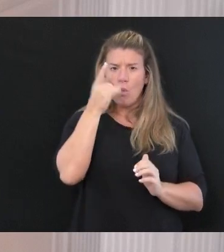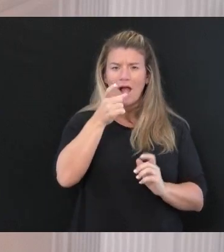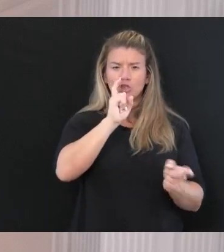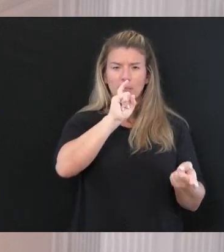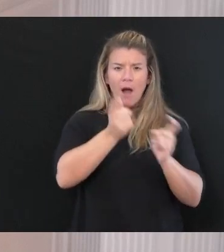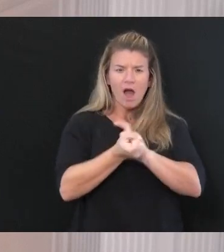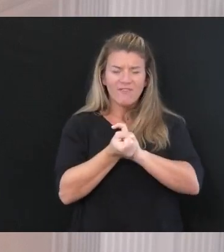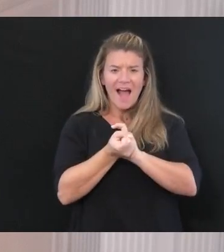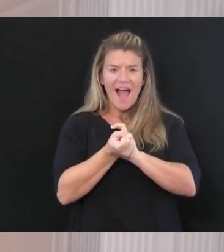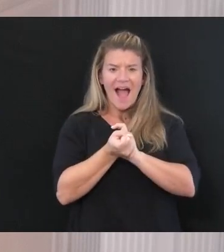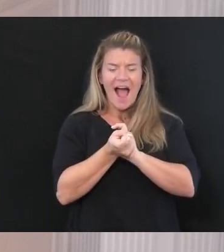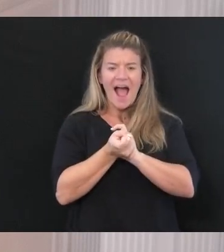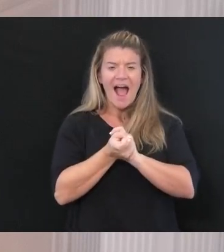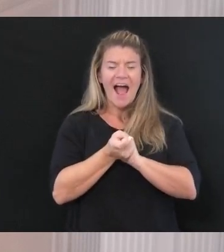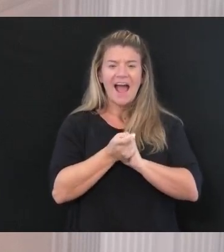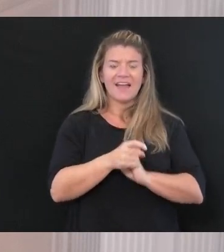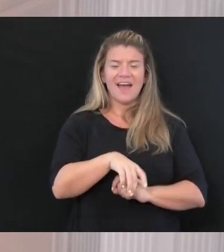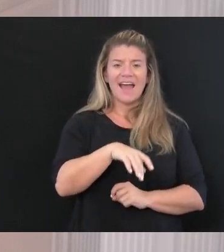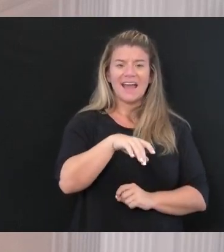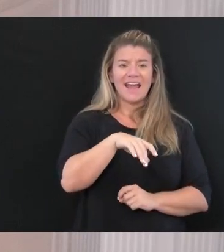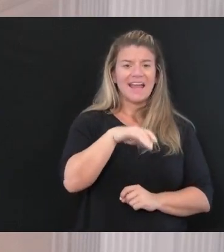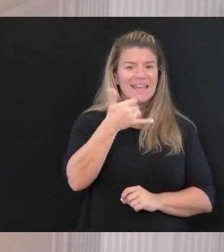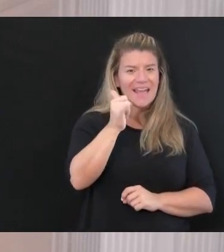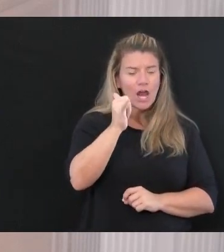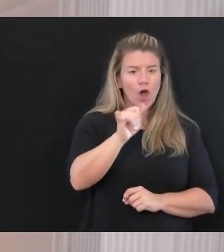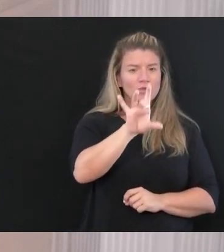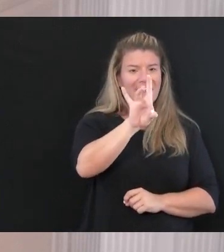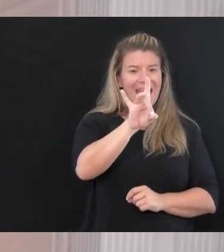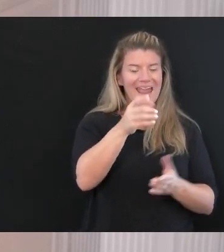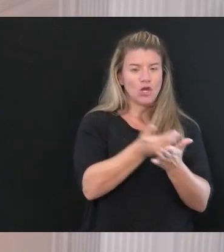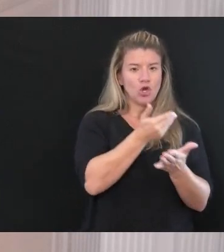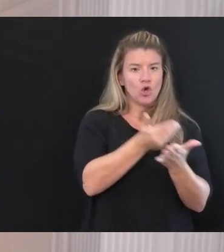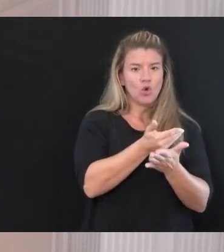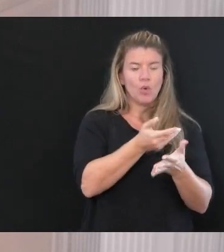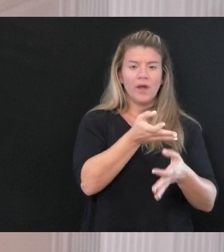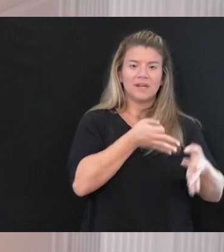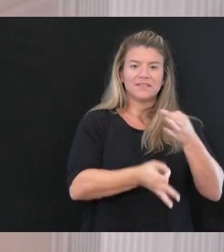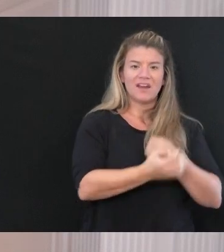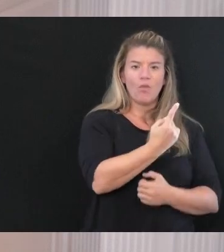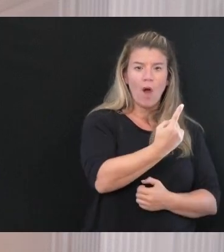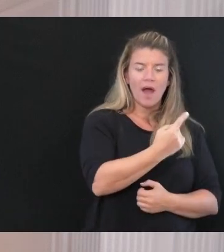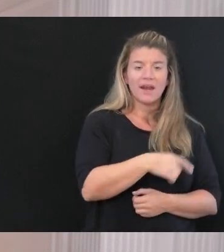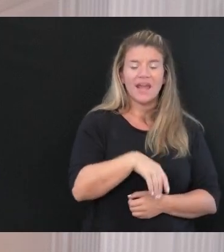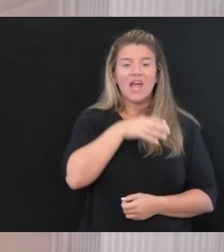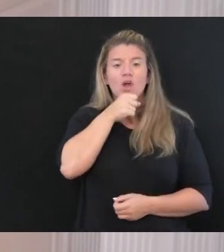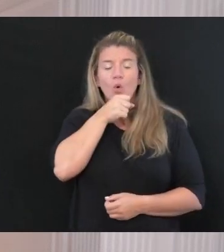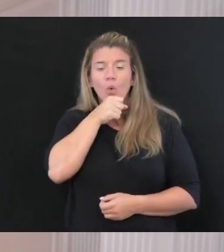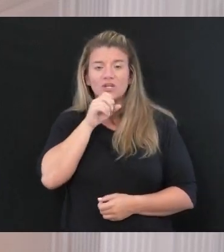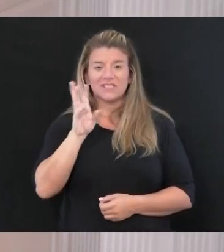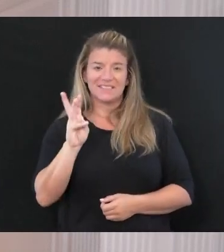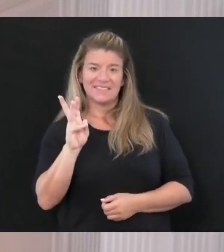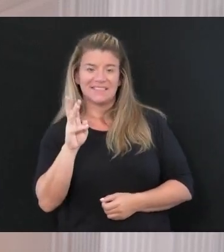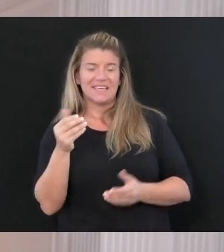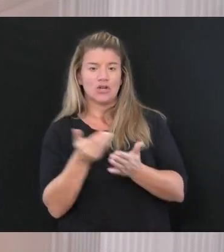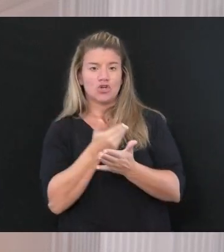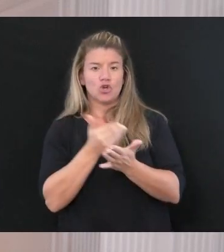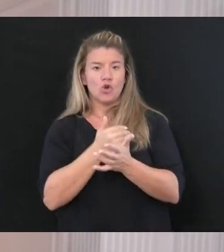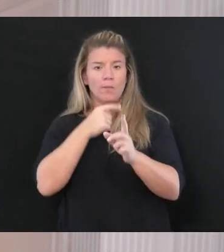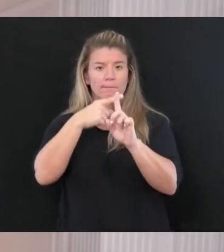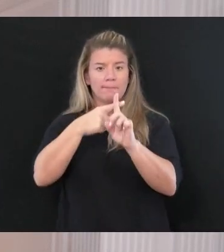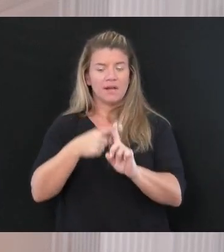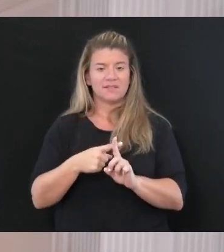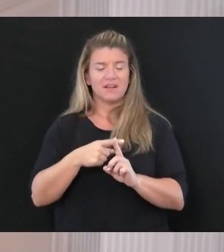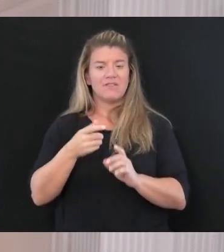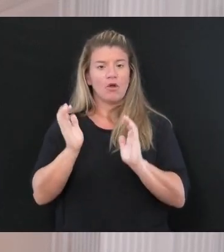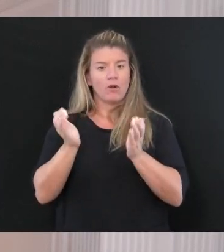for yellow 8 new daily positive cases instead of 1, and the cutoff for orange 16 new daily positive cases rather